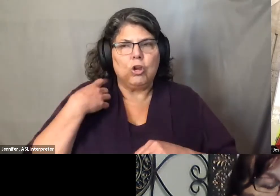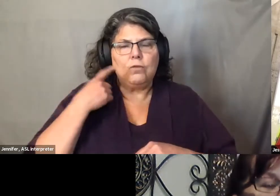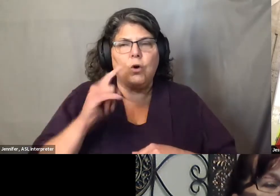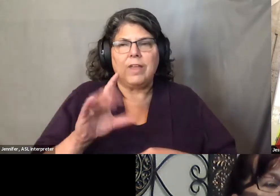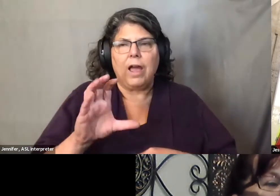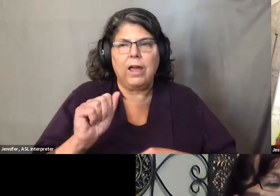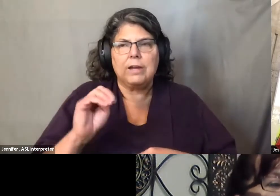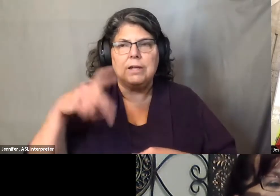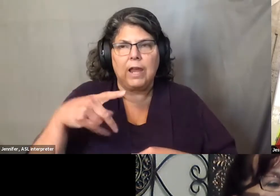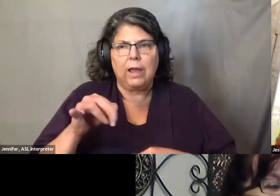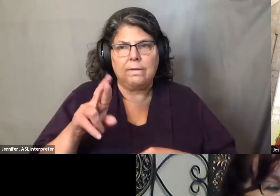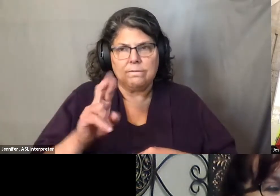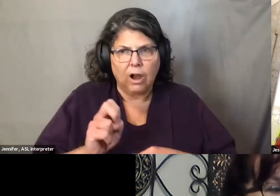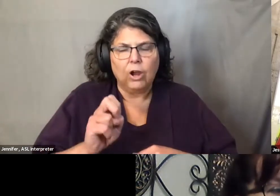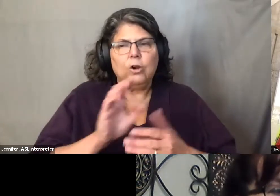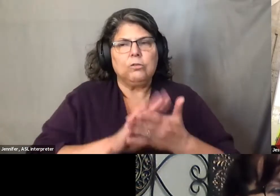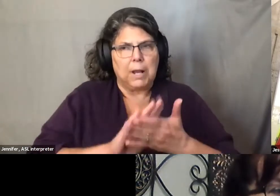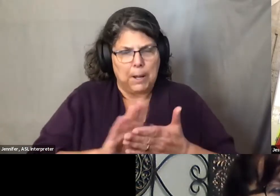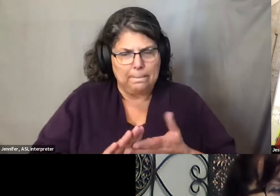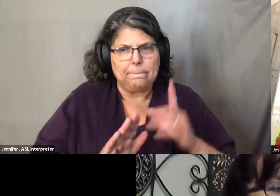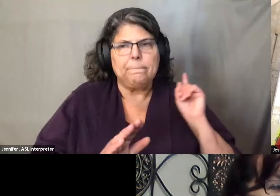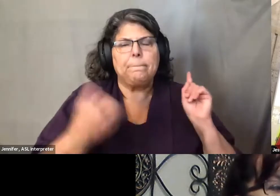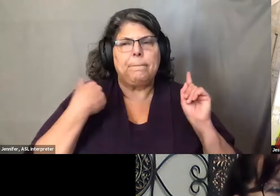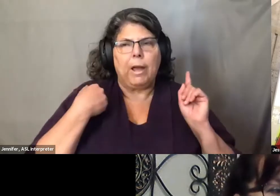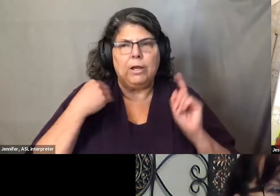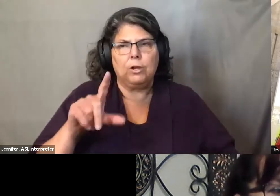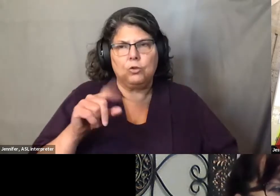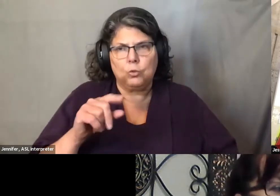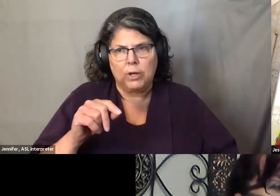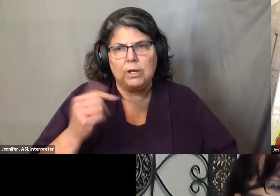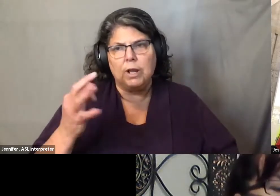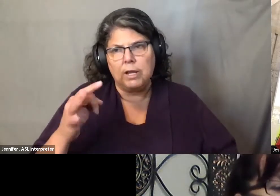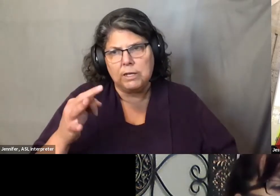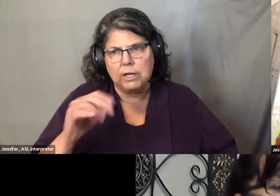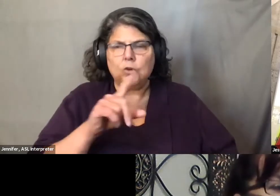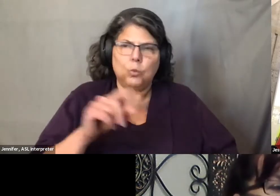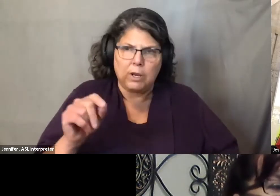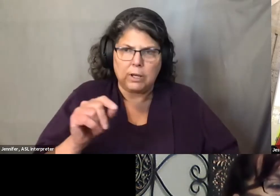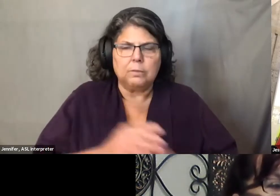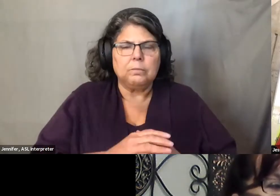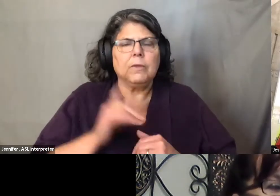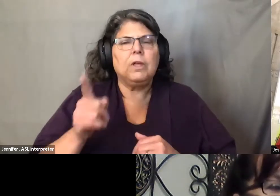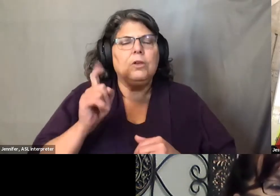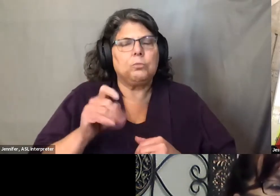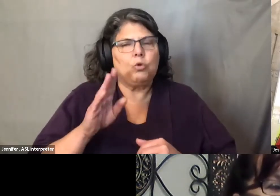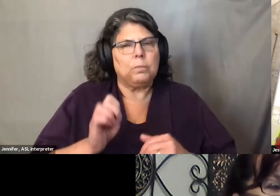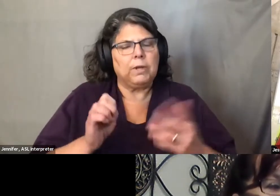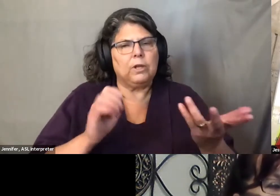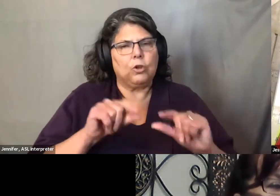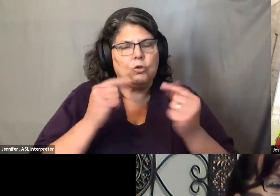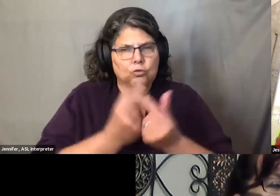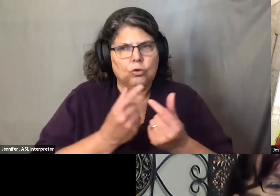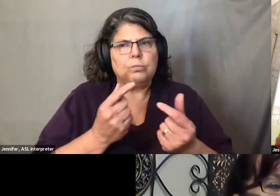tree removal in Chico 2019-20. He's slated to be the debris group supervisor